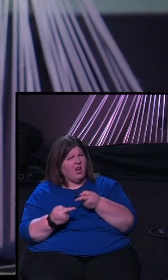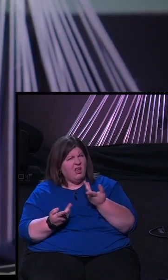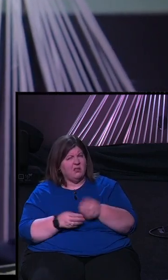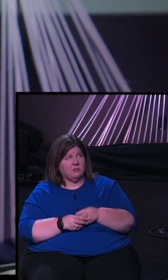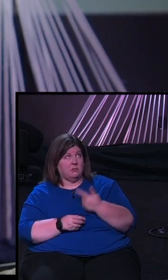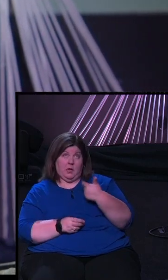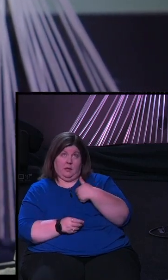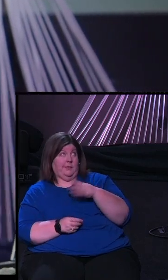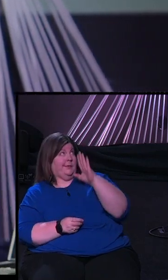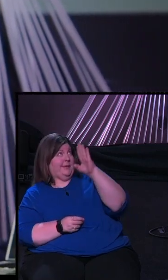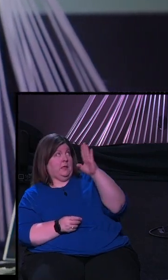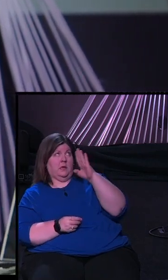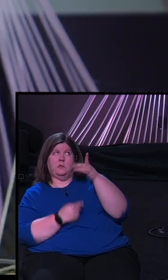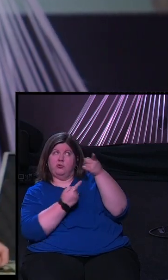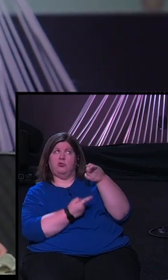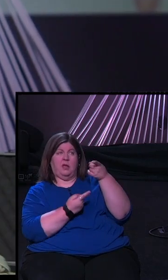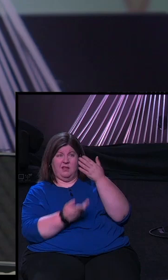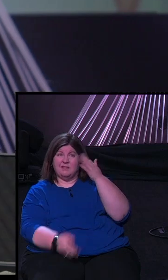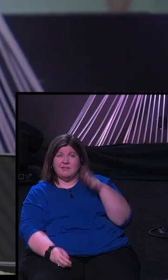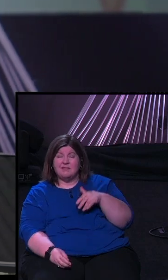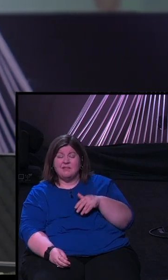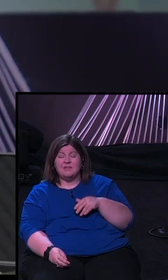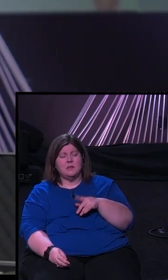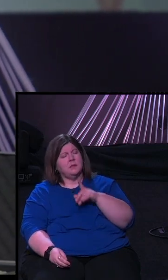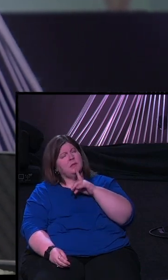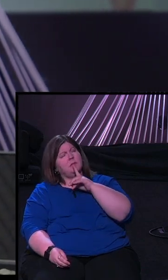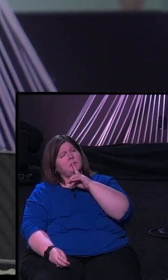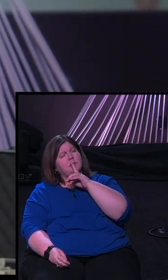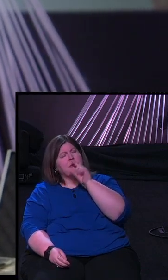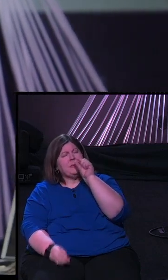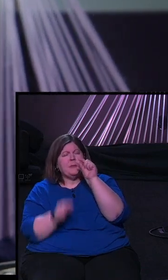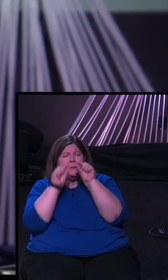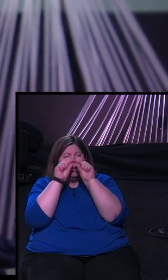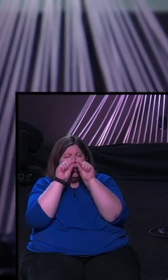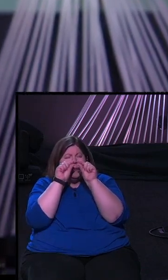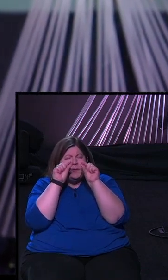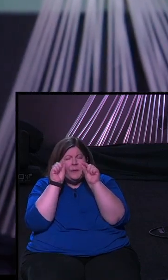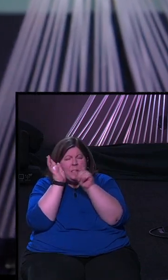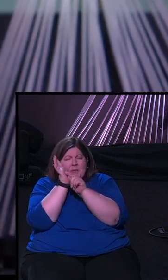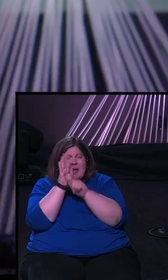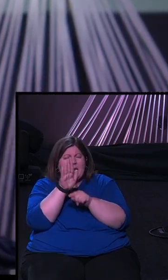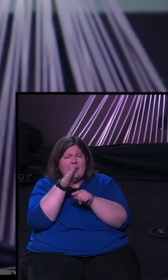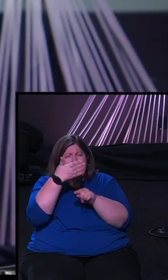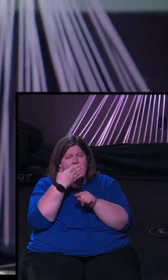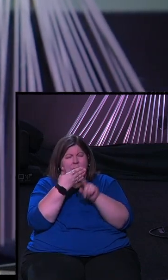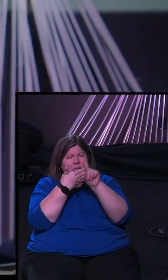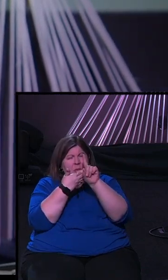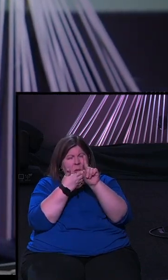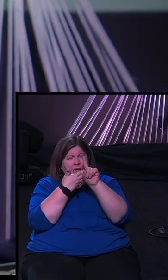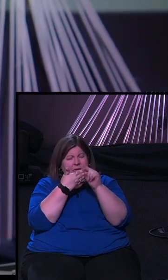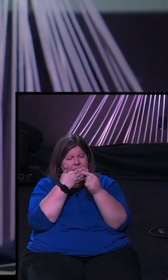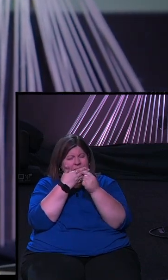God, if I'm being honest with you. It says in really fine print, right on the back of it where it says one, this one's a $1 bill, it